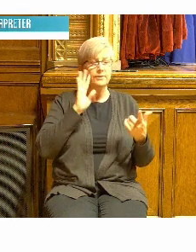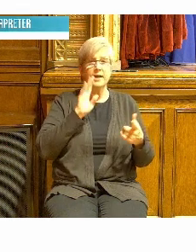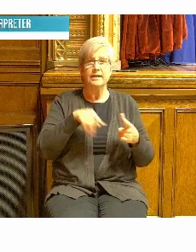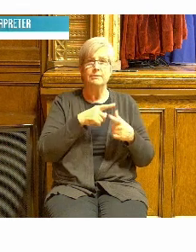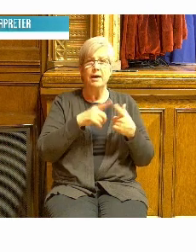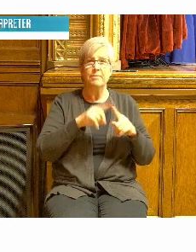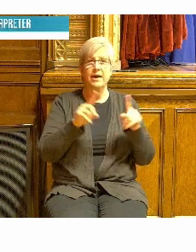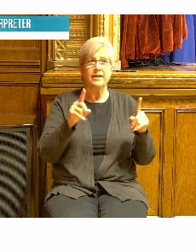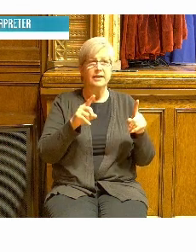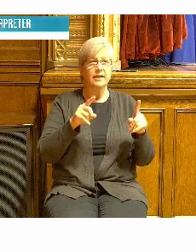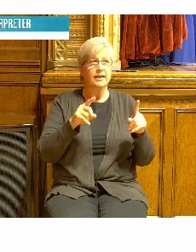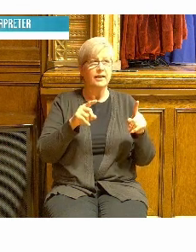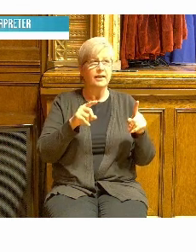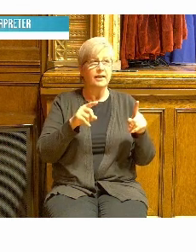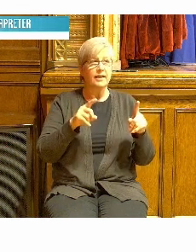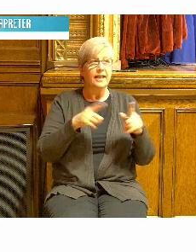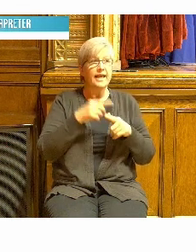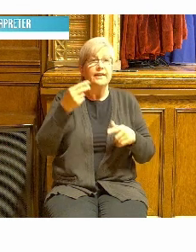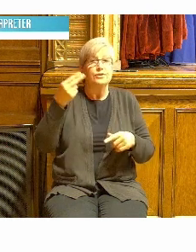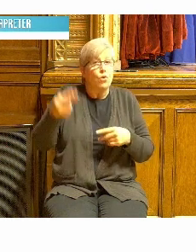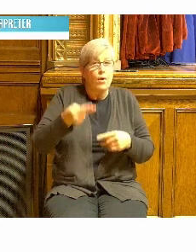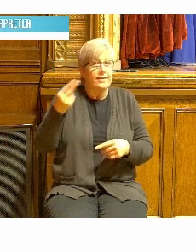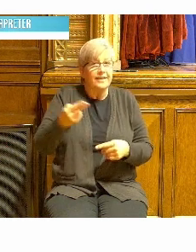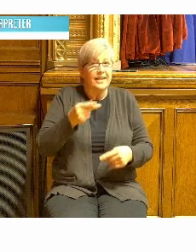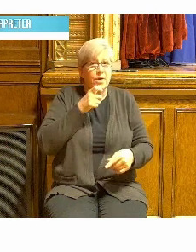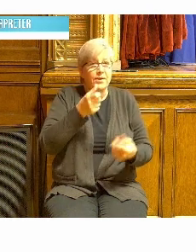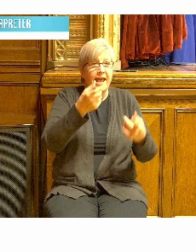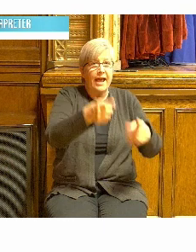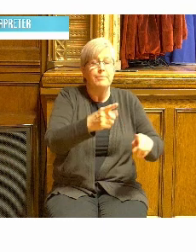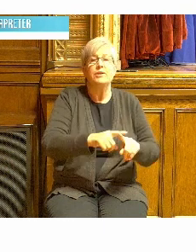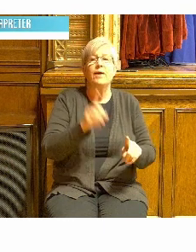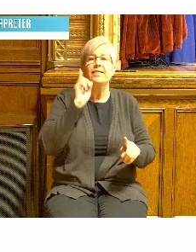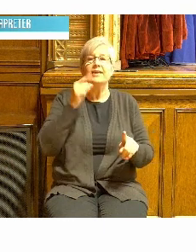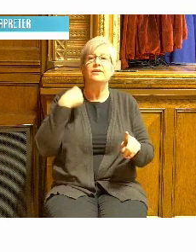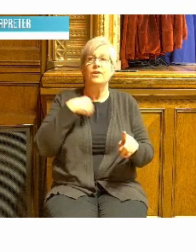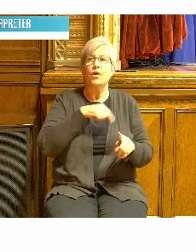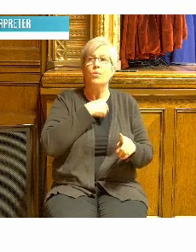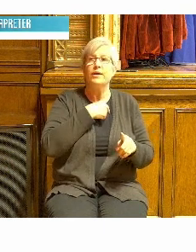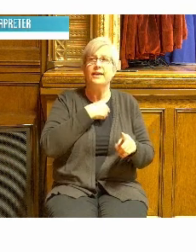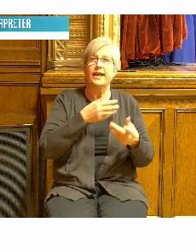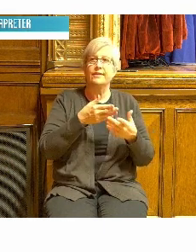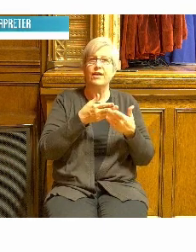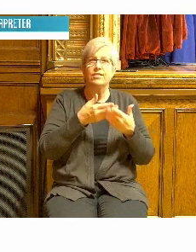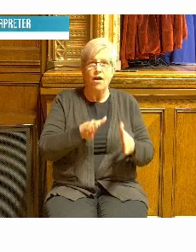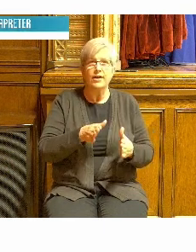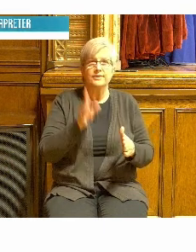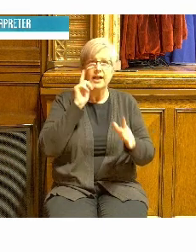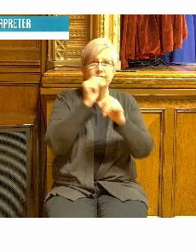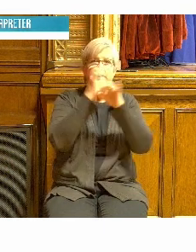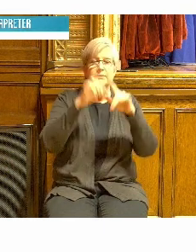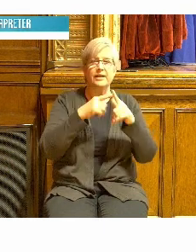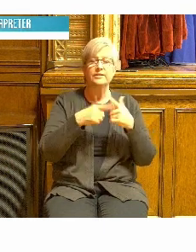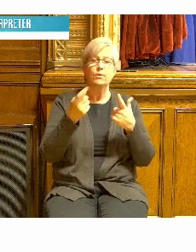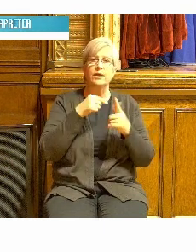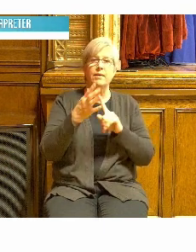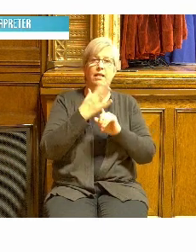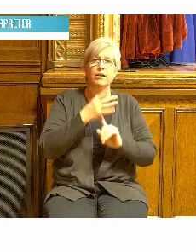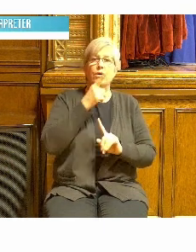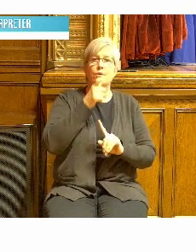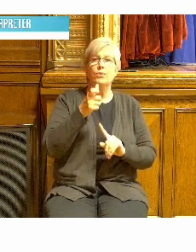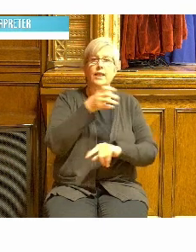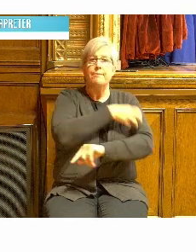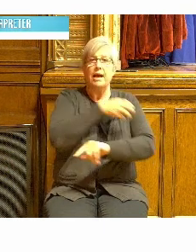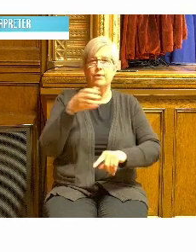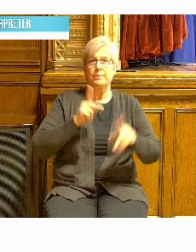but historically that just wasn't the case, and I just think that we sort of lost sight because we've been sort of bamboozled as to who the